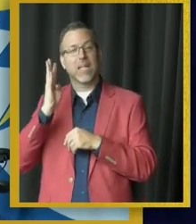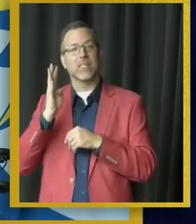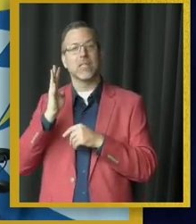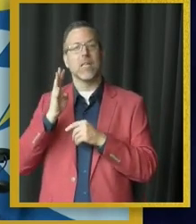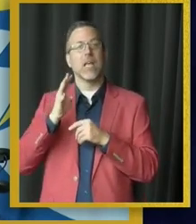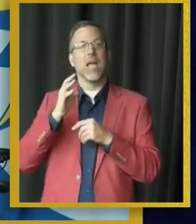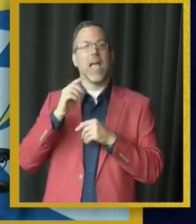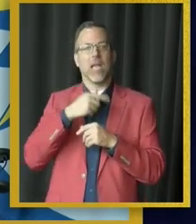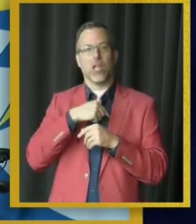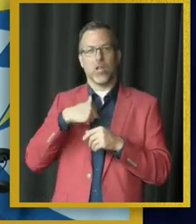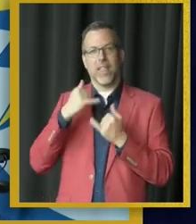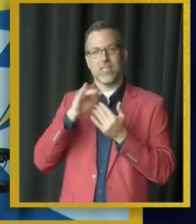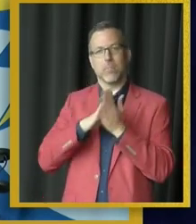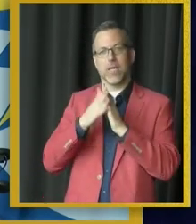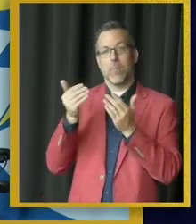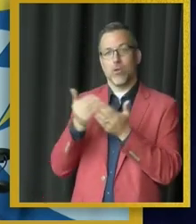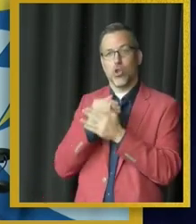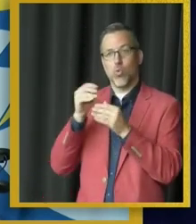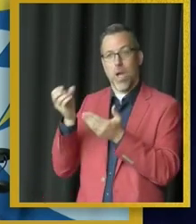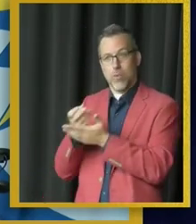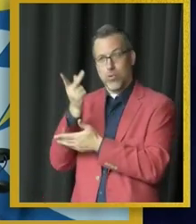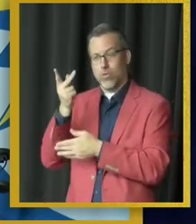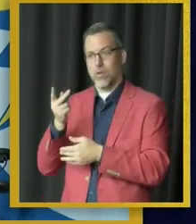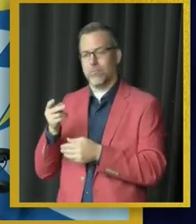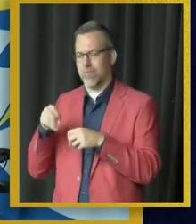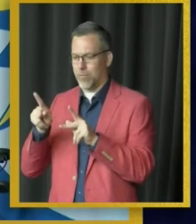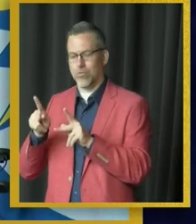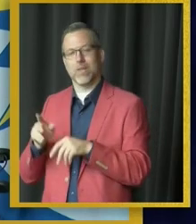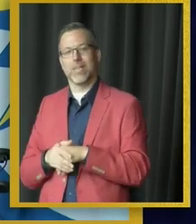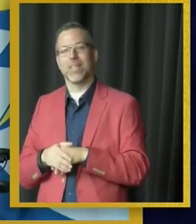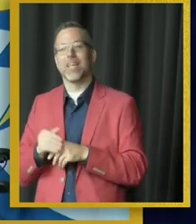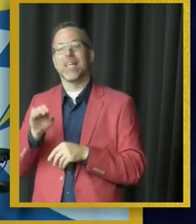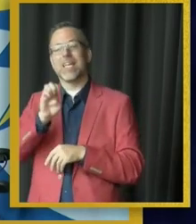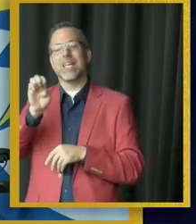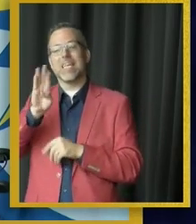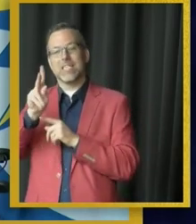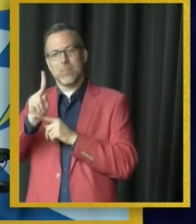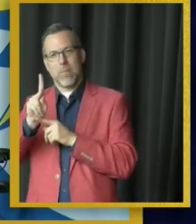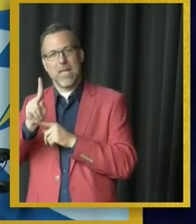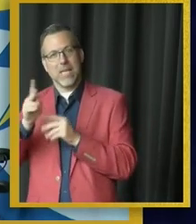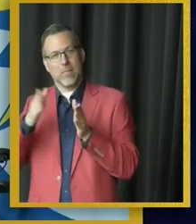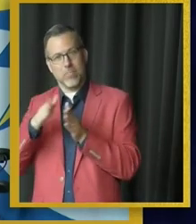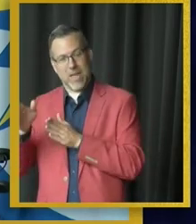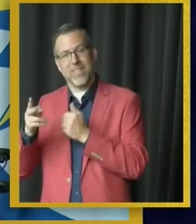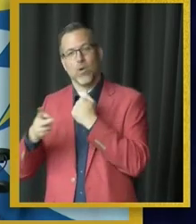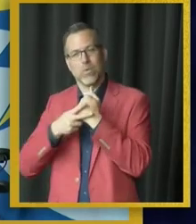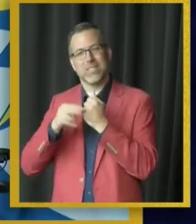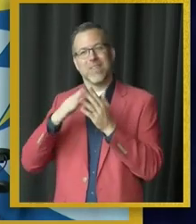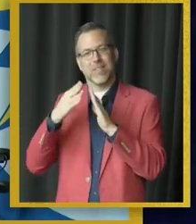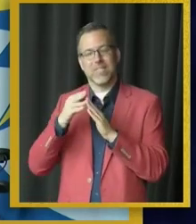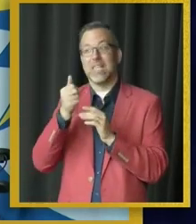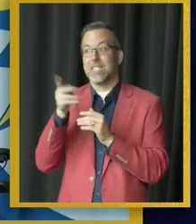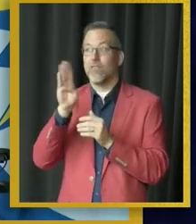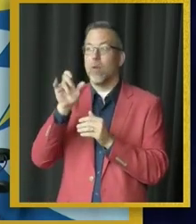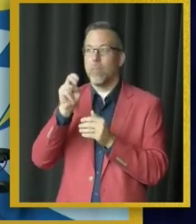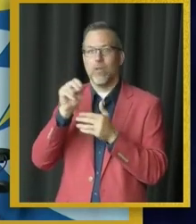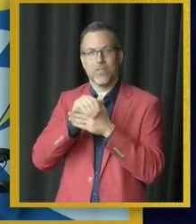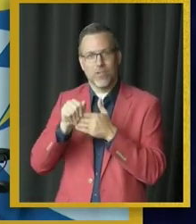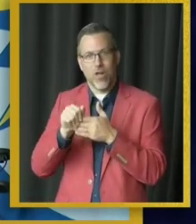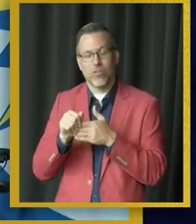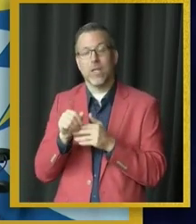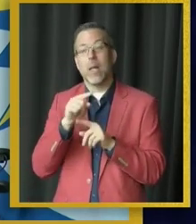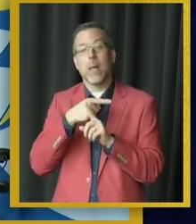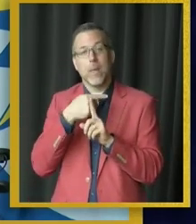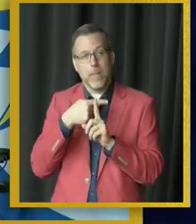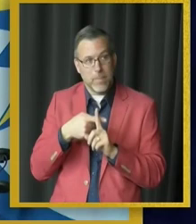an opportunity. We have a smart growth plan for the East Bank that saves the city billions of dollars and